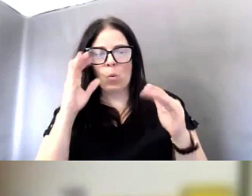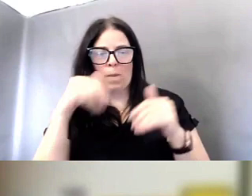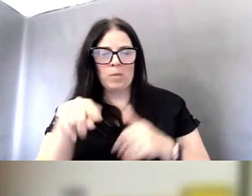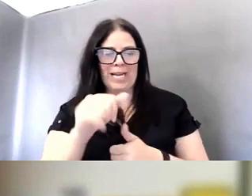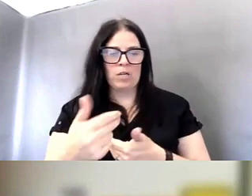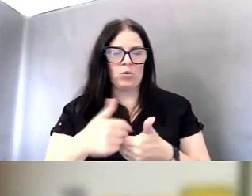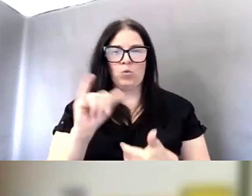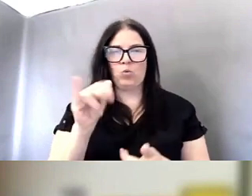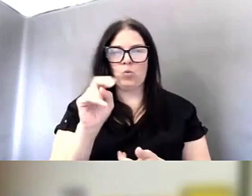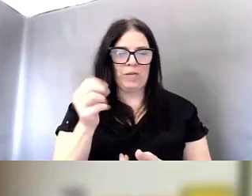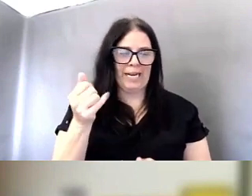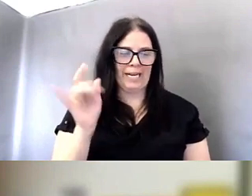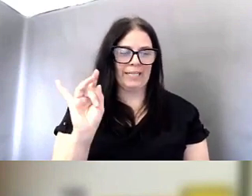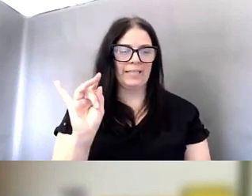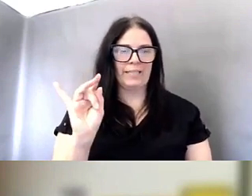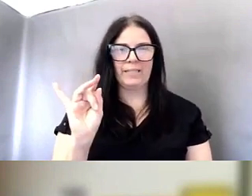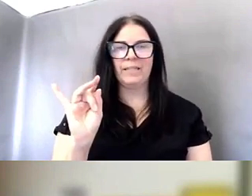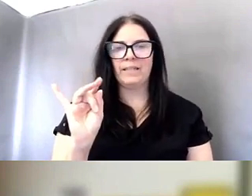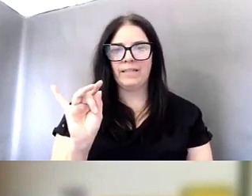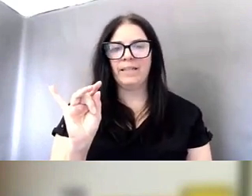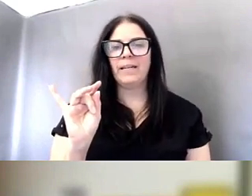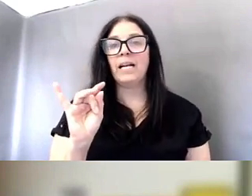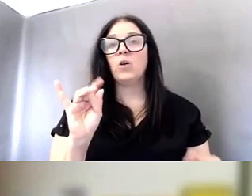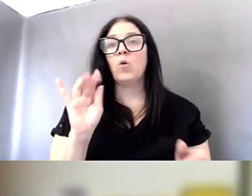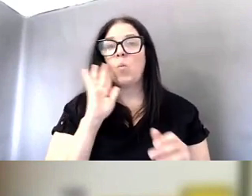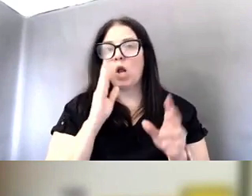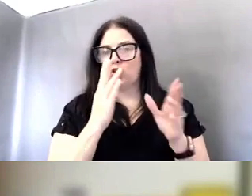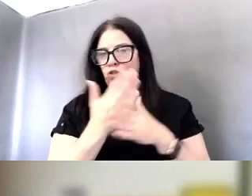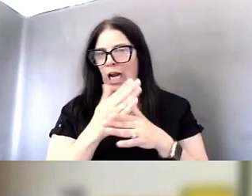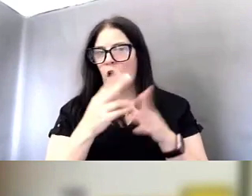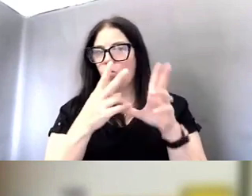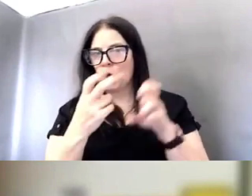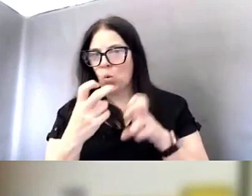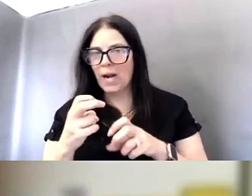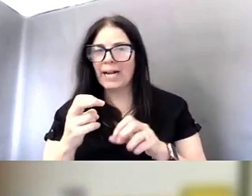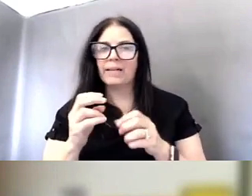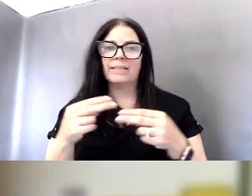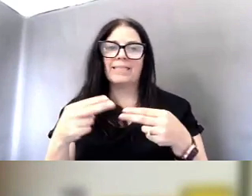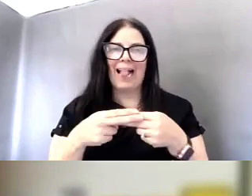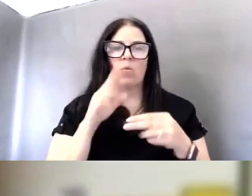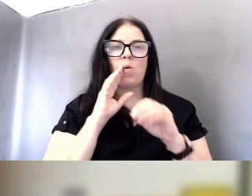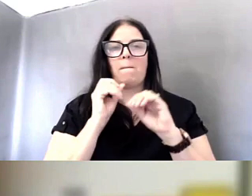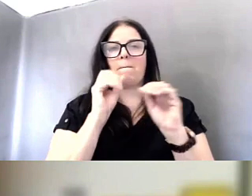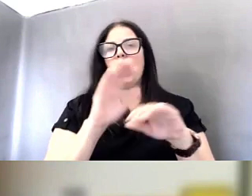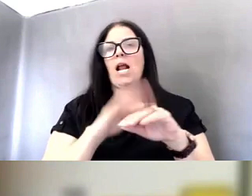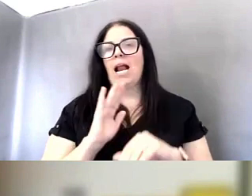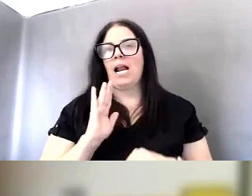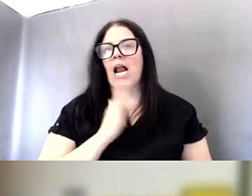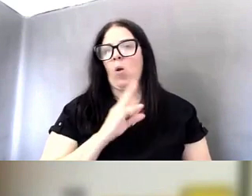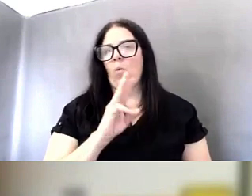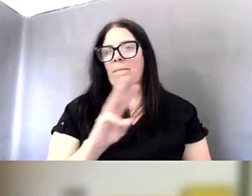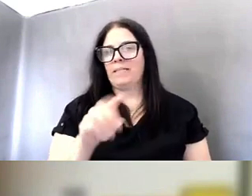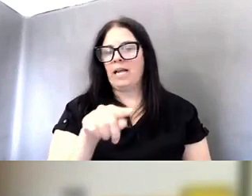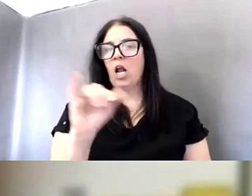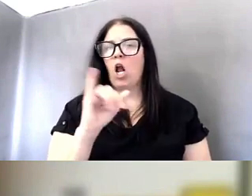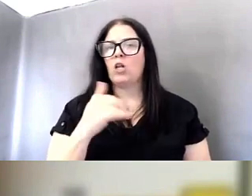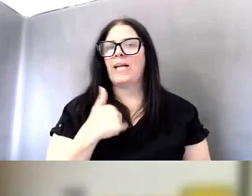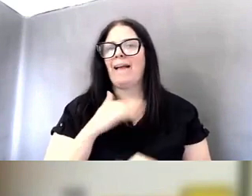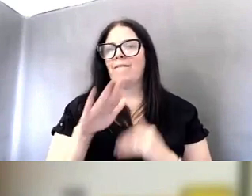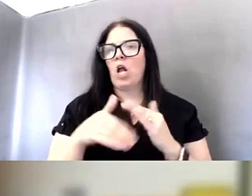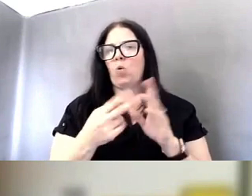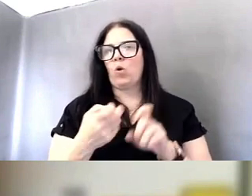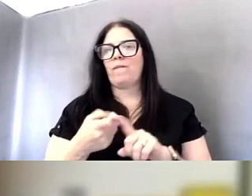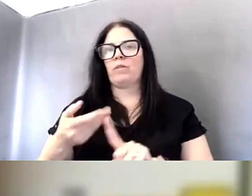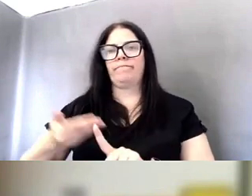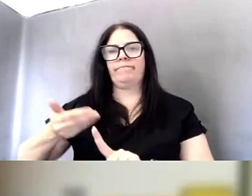us. And again, every recording and slides will be posted on the Virtual Showcase website, which also includes the recordings from